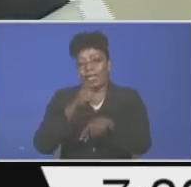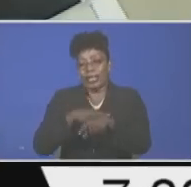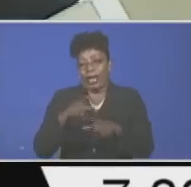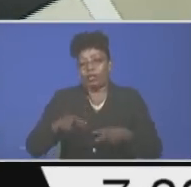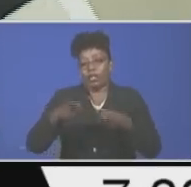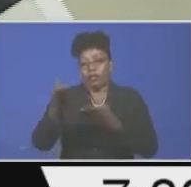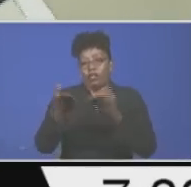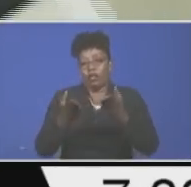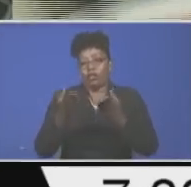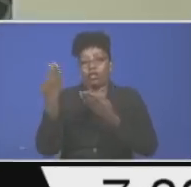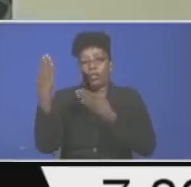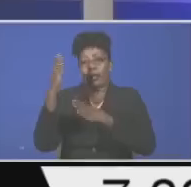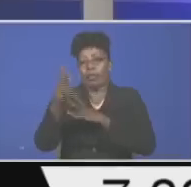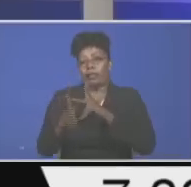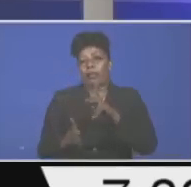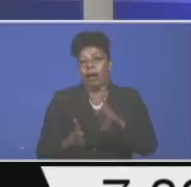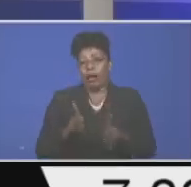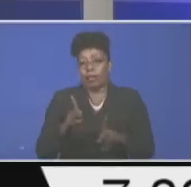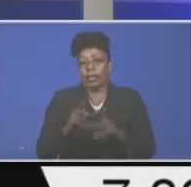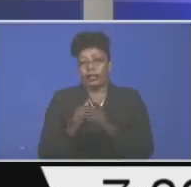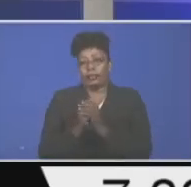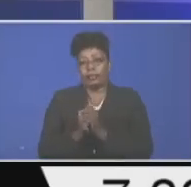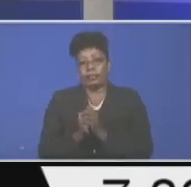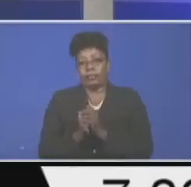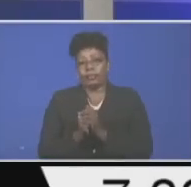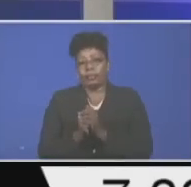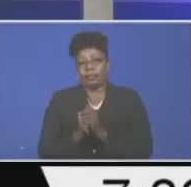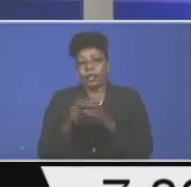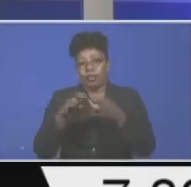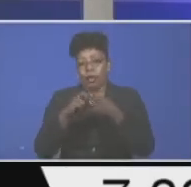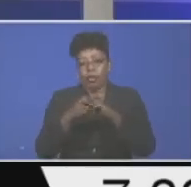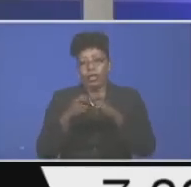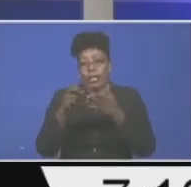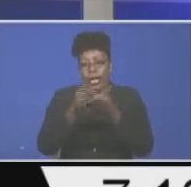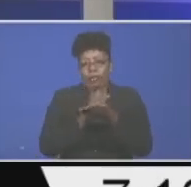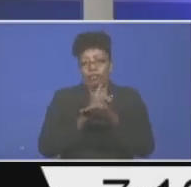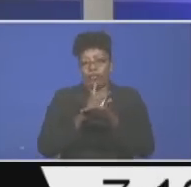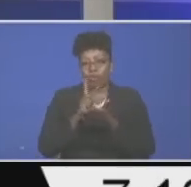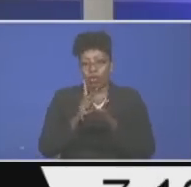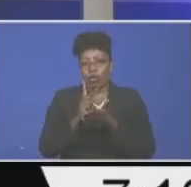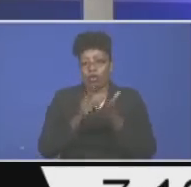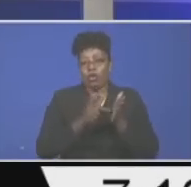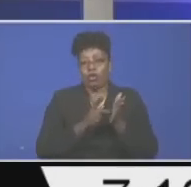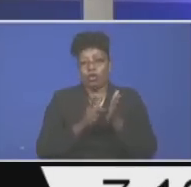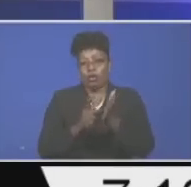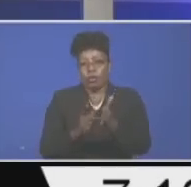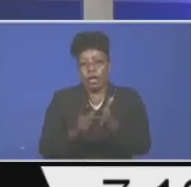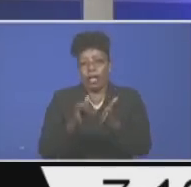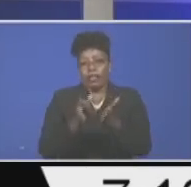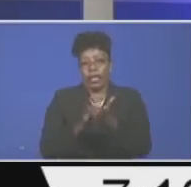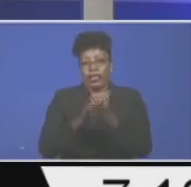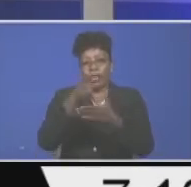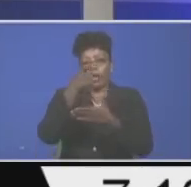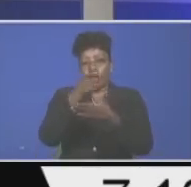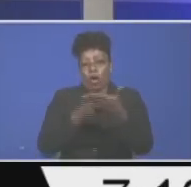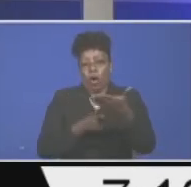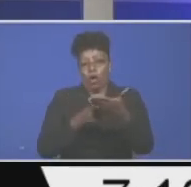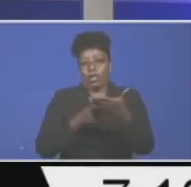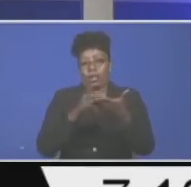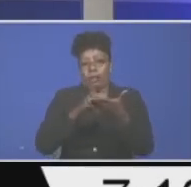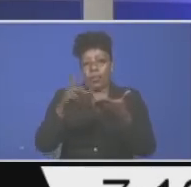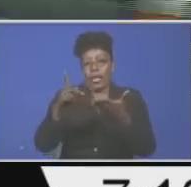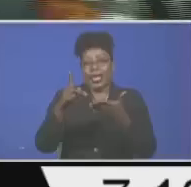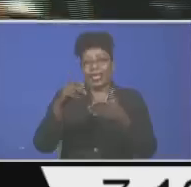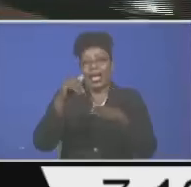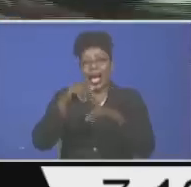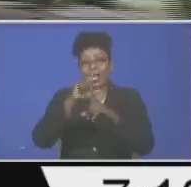to the Bahamian public. It's been an issue that's proven a sore point for many consumers, the cost of fees paid at